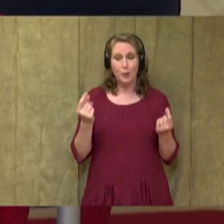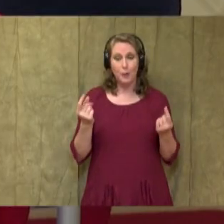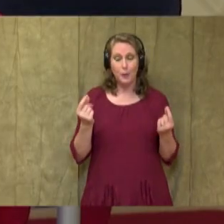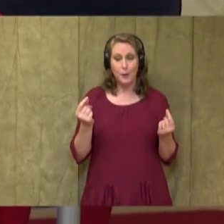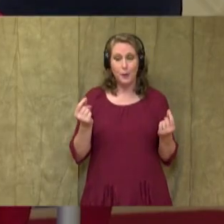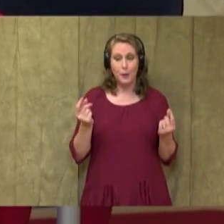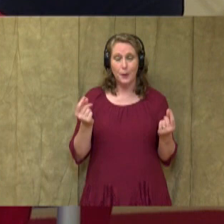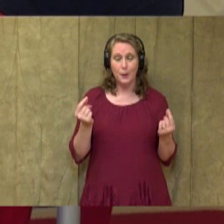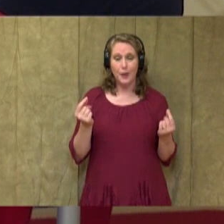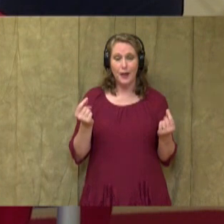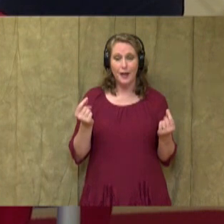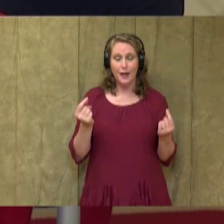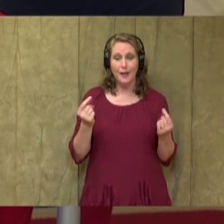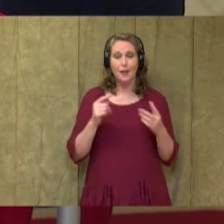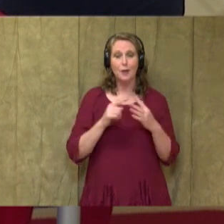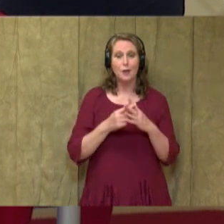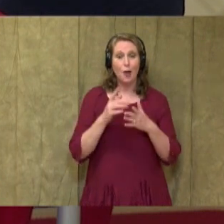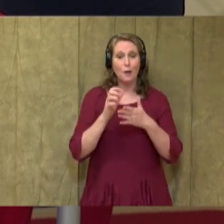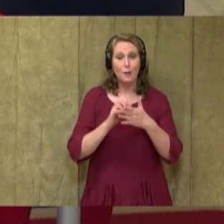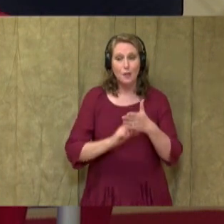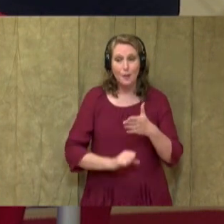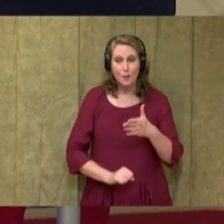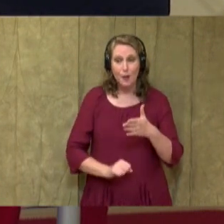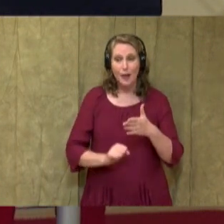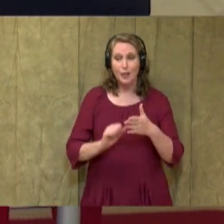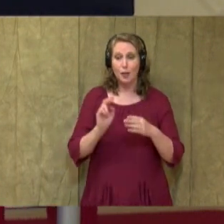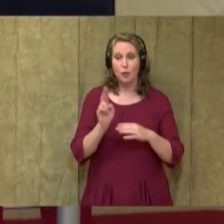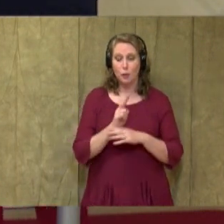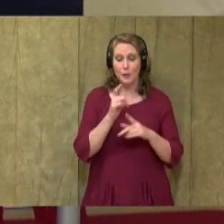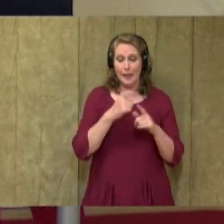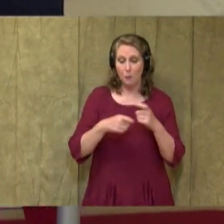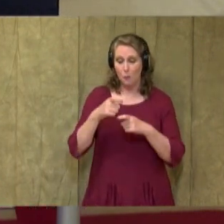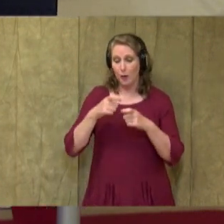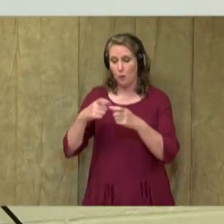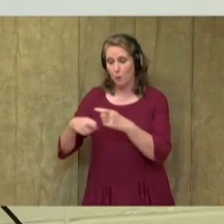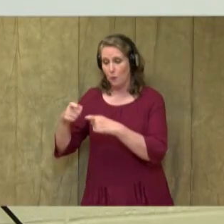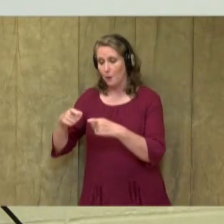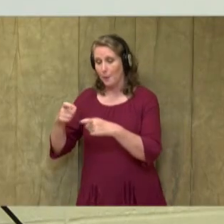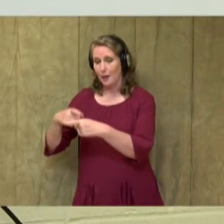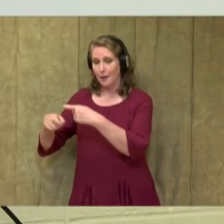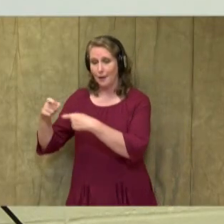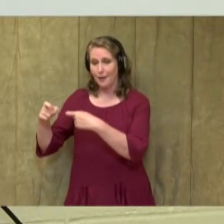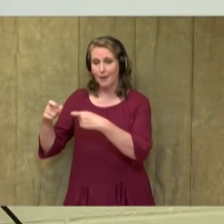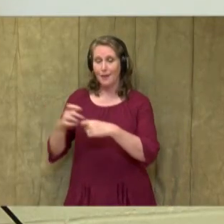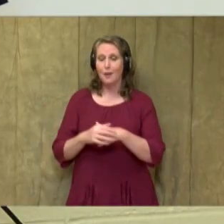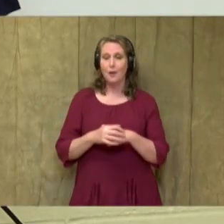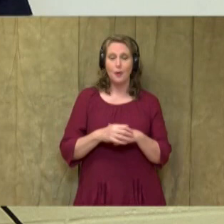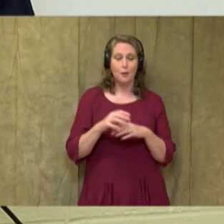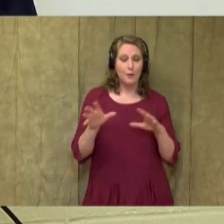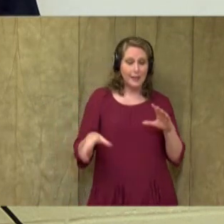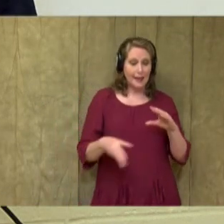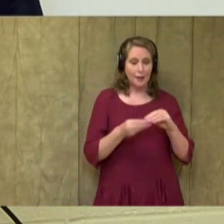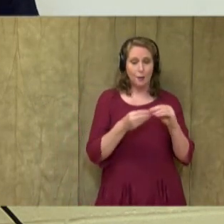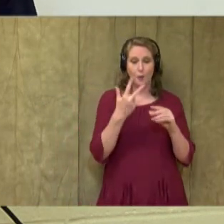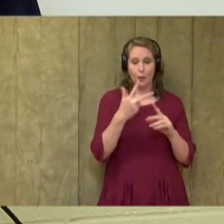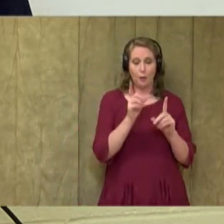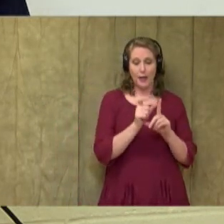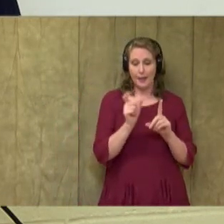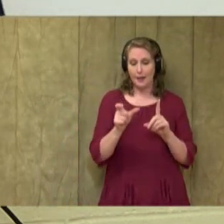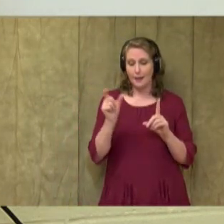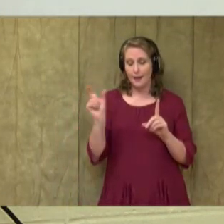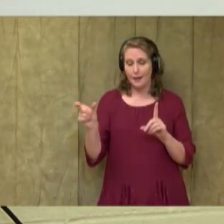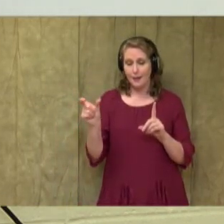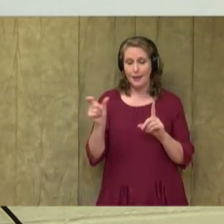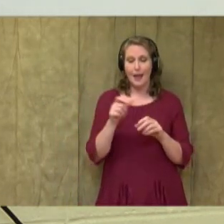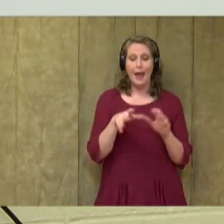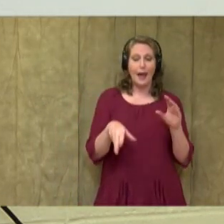doing? We're going to start subtracting with regrouping. So we've done some addition with 3 digits, we've done some addition with